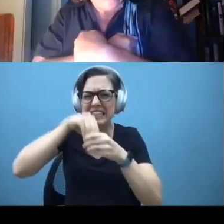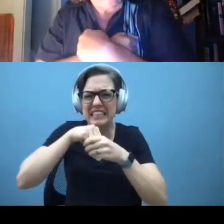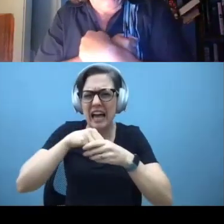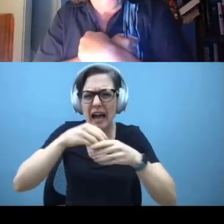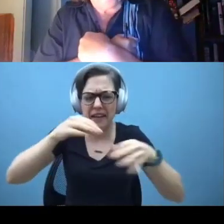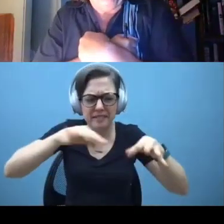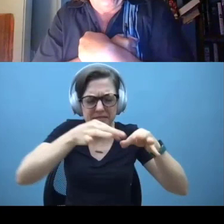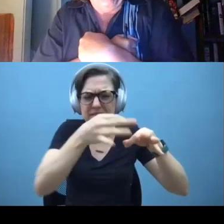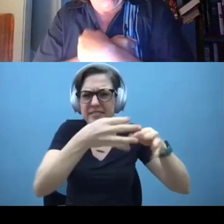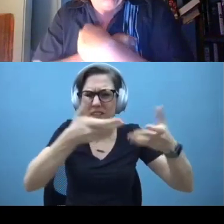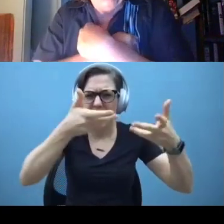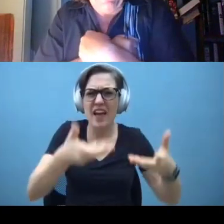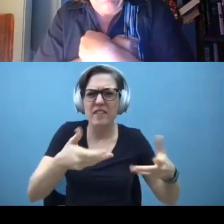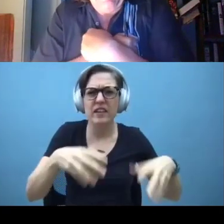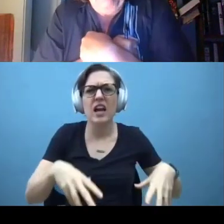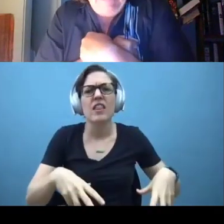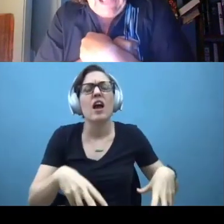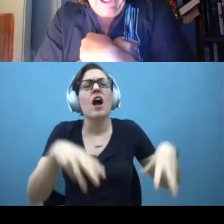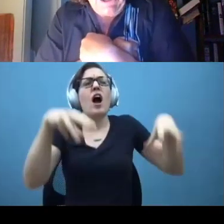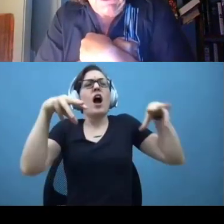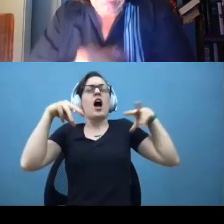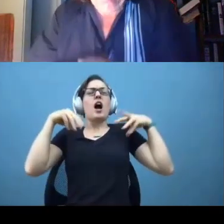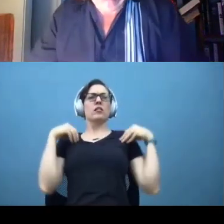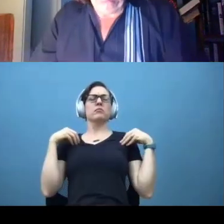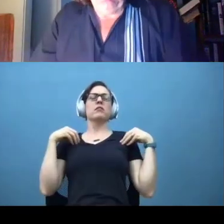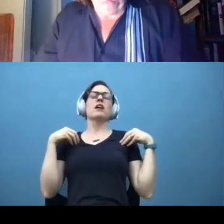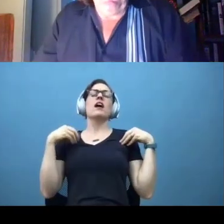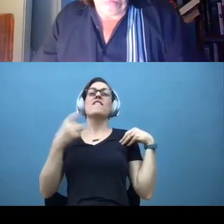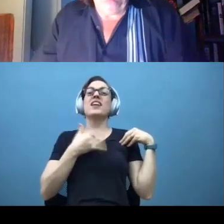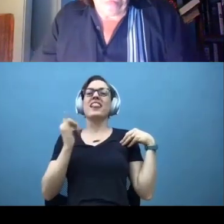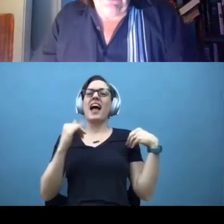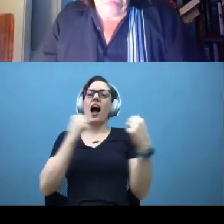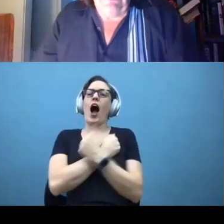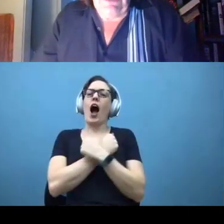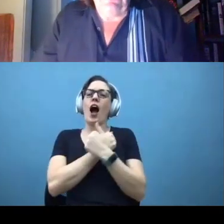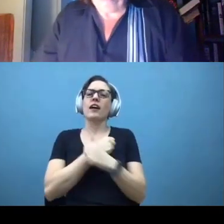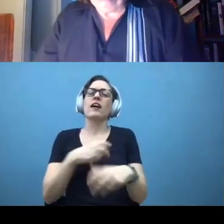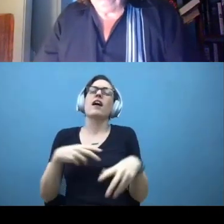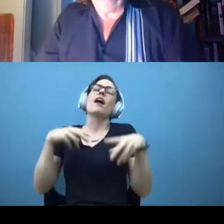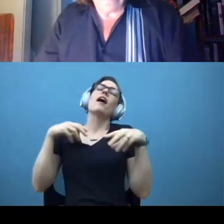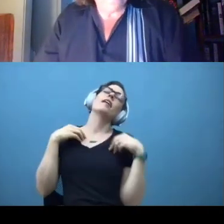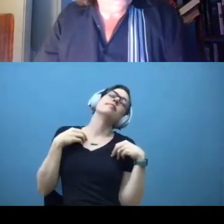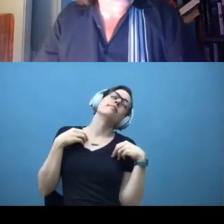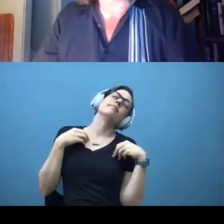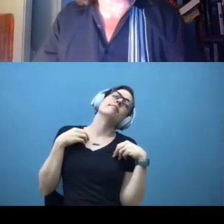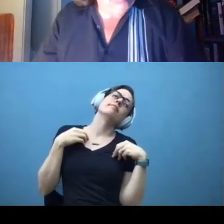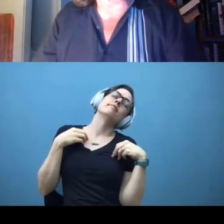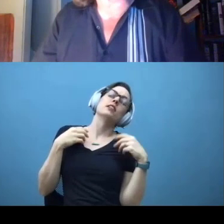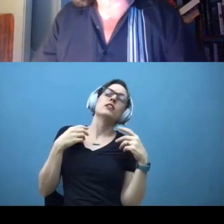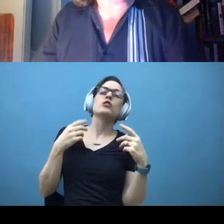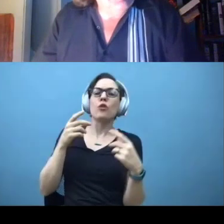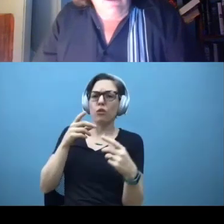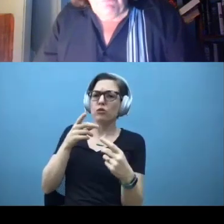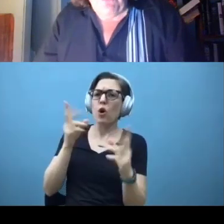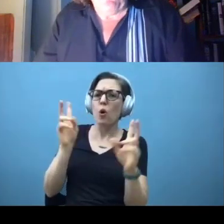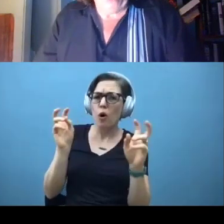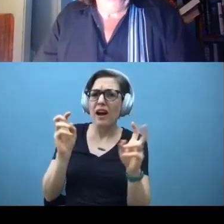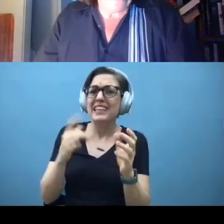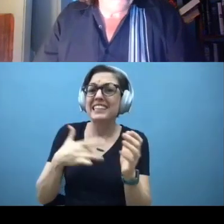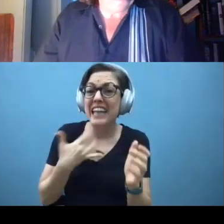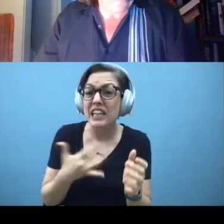people get comfort from that. It's kind of like a big hug. And so the use of sensory interventions,